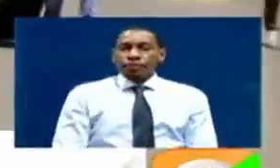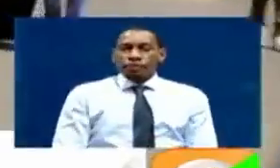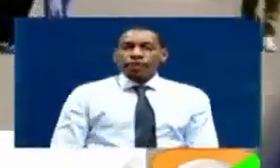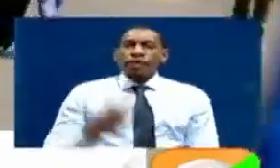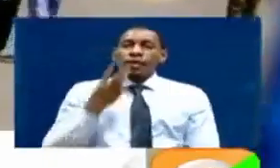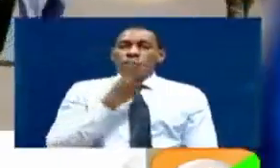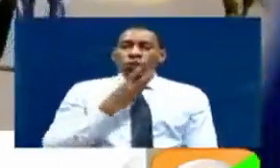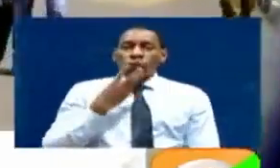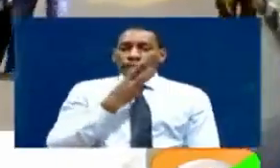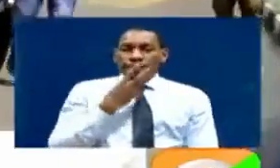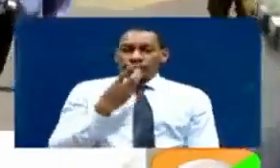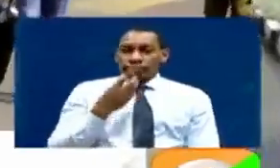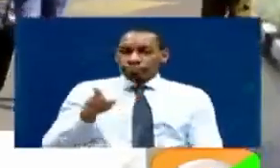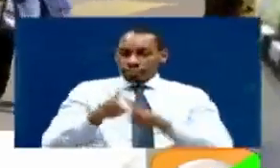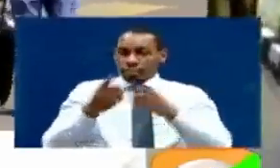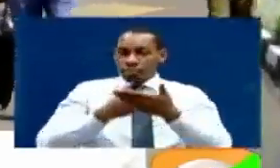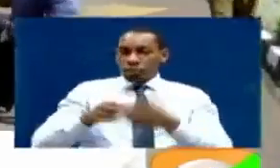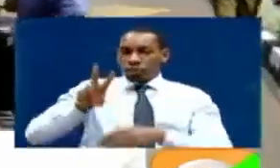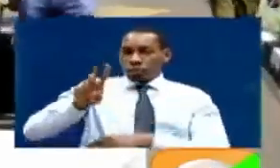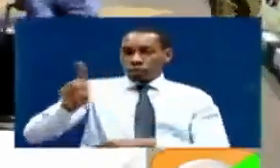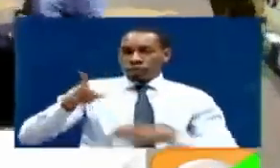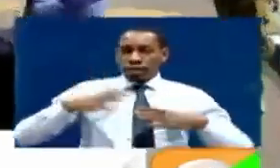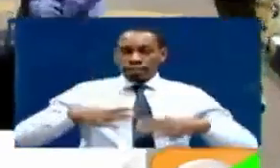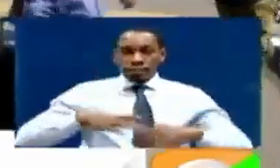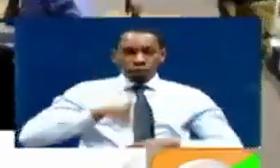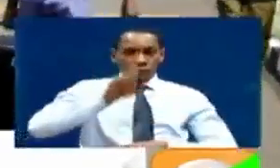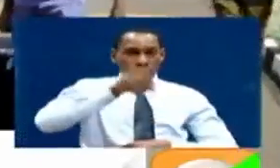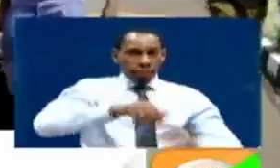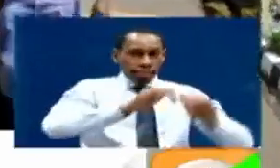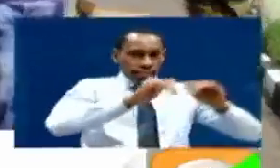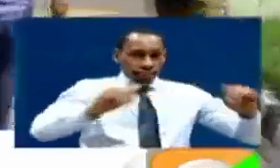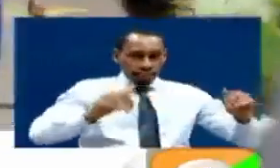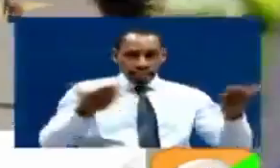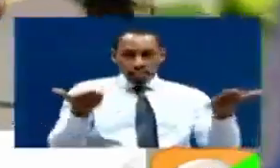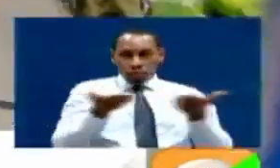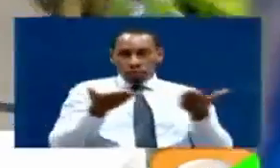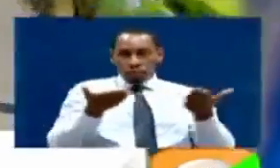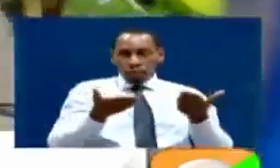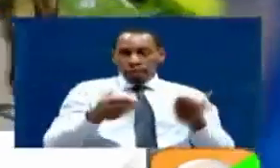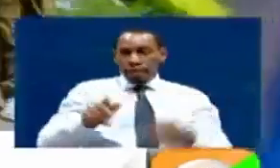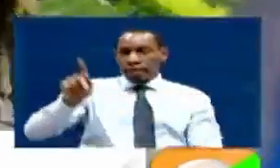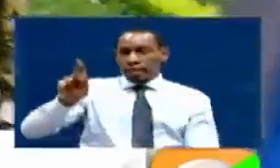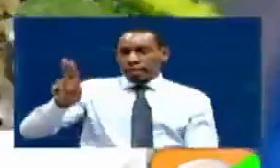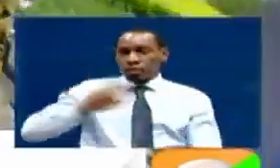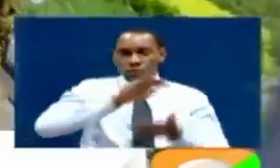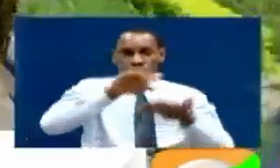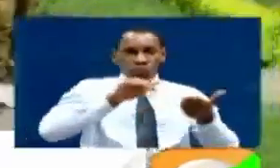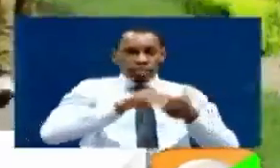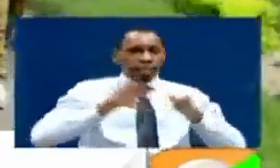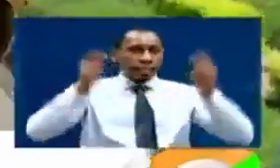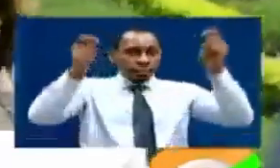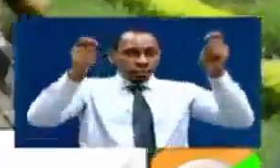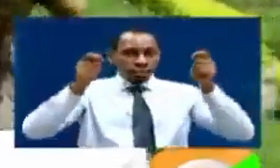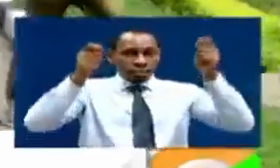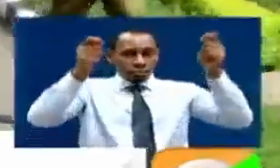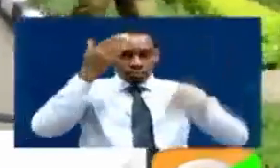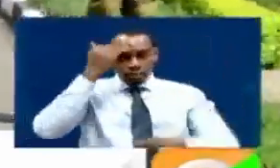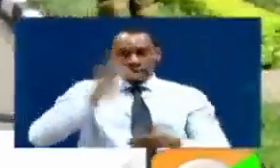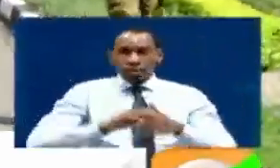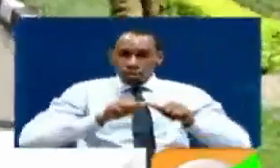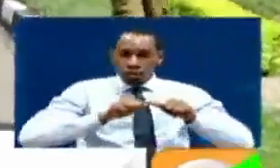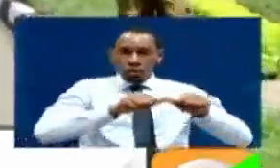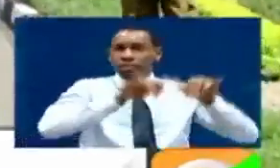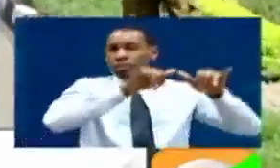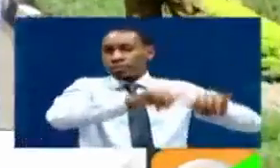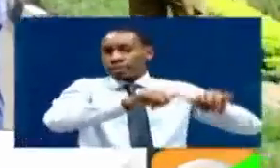On Wednesday this week, 21 people in mandatory quarantine at the Kenyatta University Center held protests over their continued stay